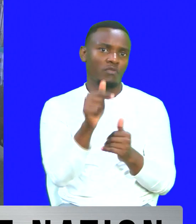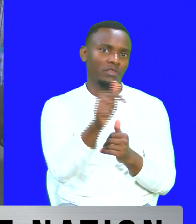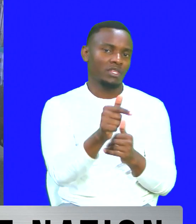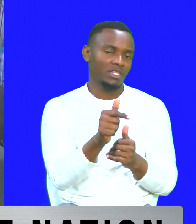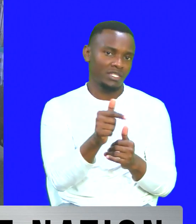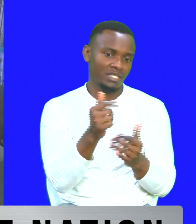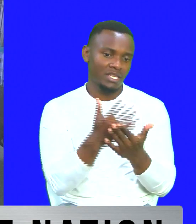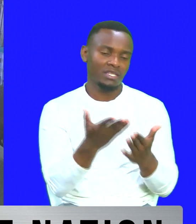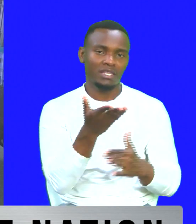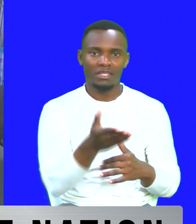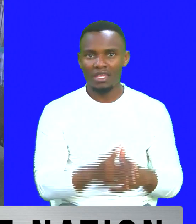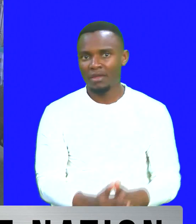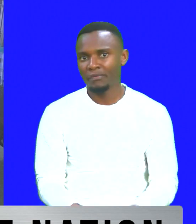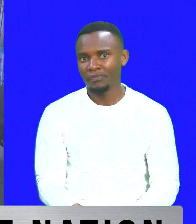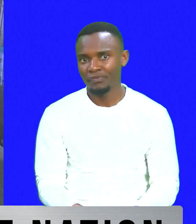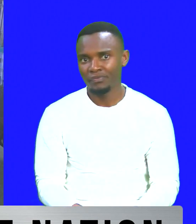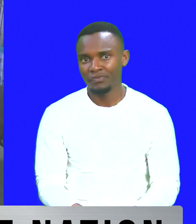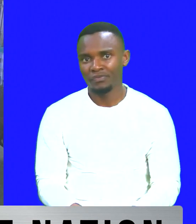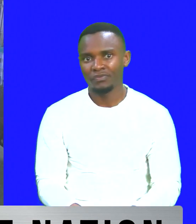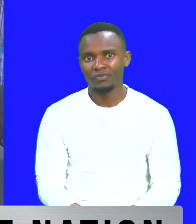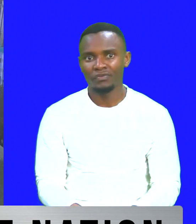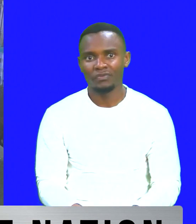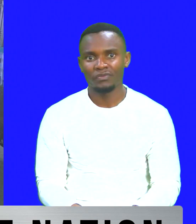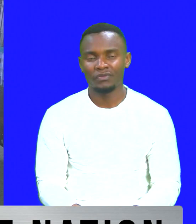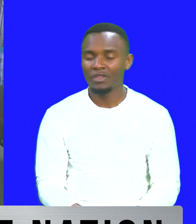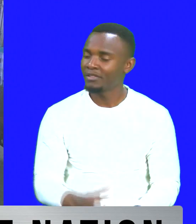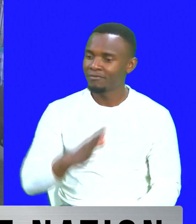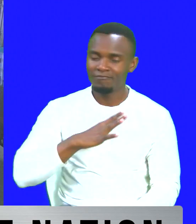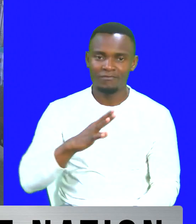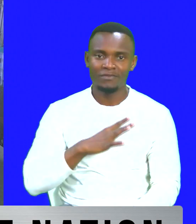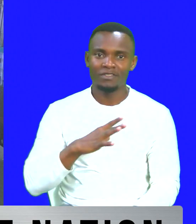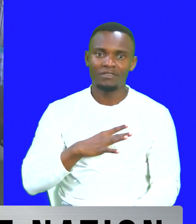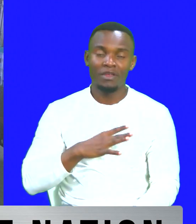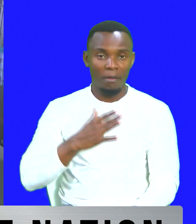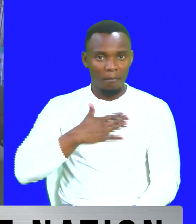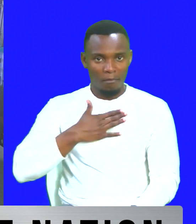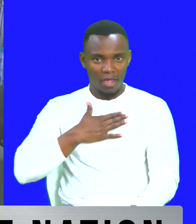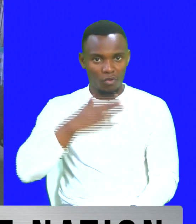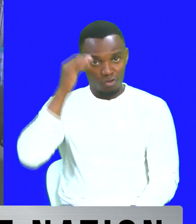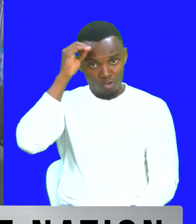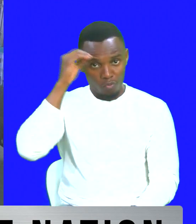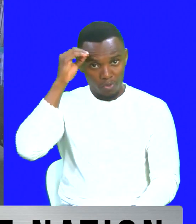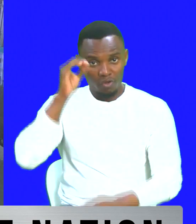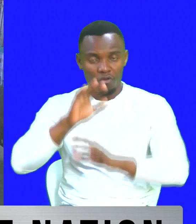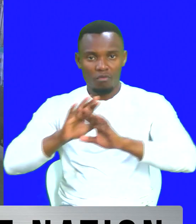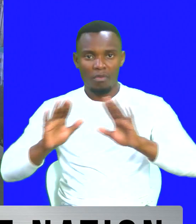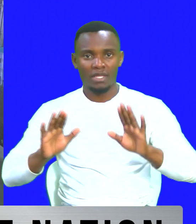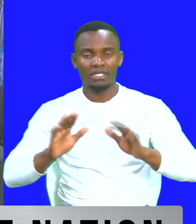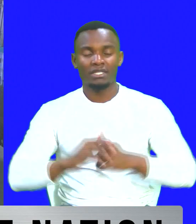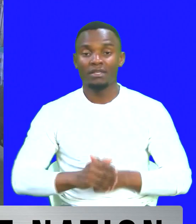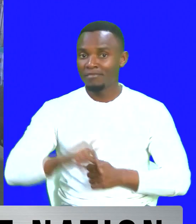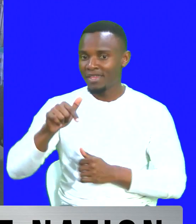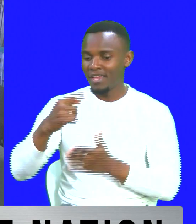tunachapa siasa, so so it's okay. My opinion, your opinion. Yes. Hapa tunachapa siasa, and that's